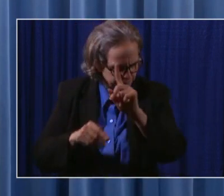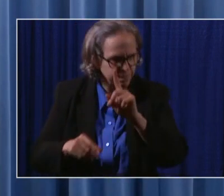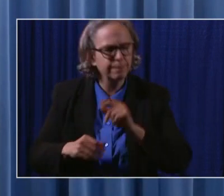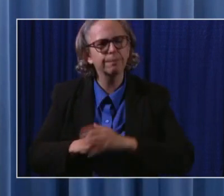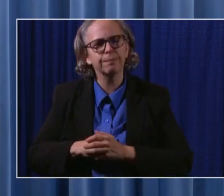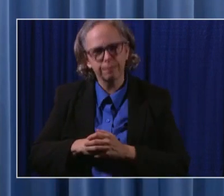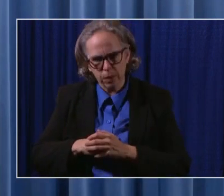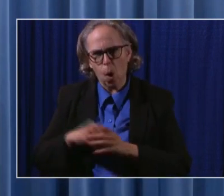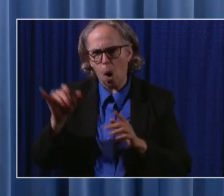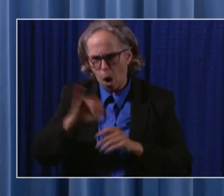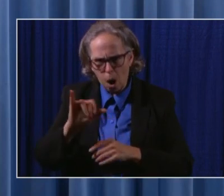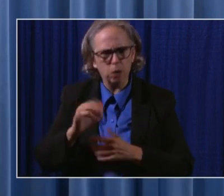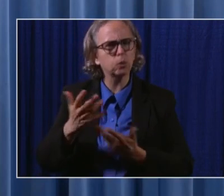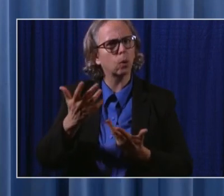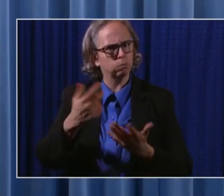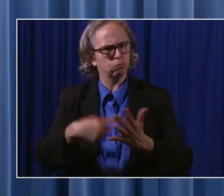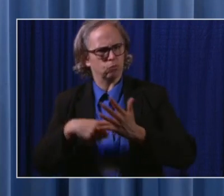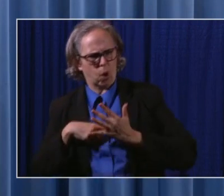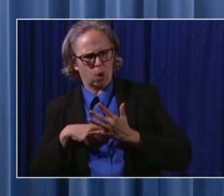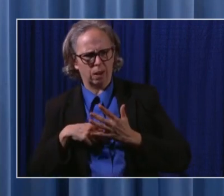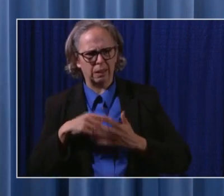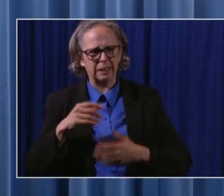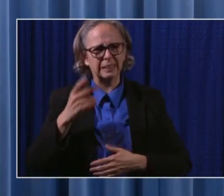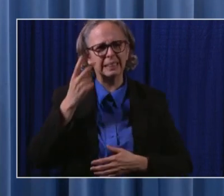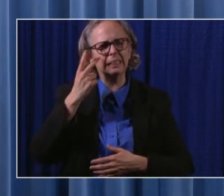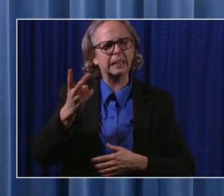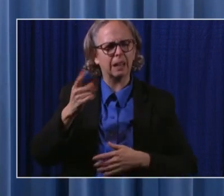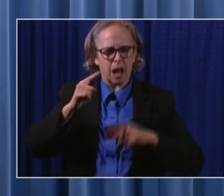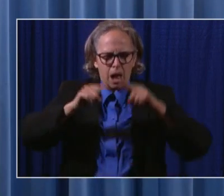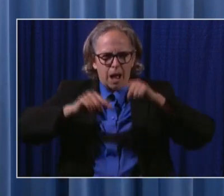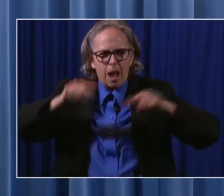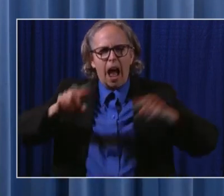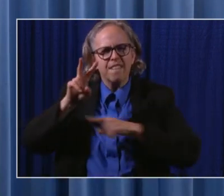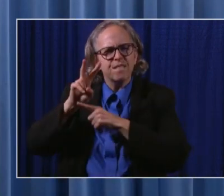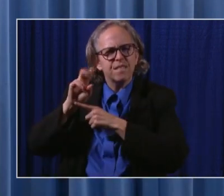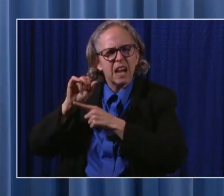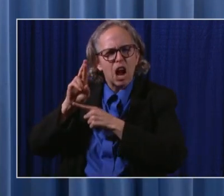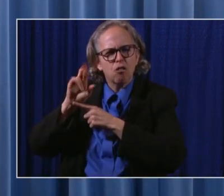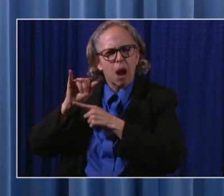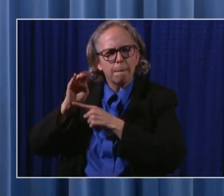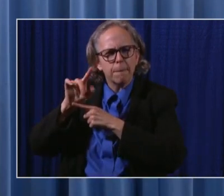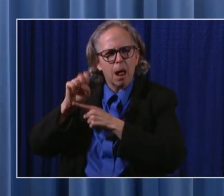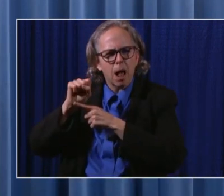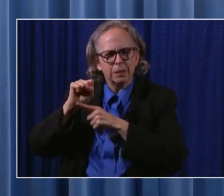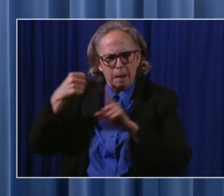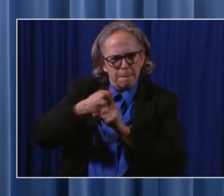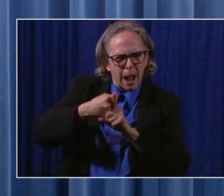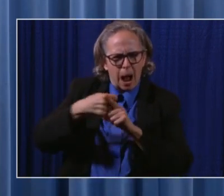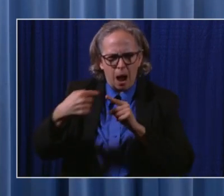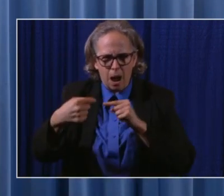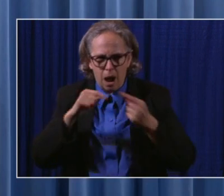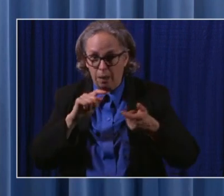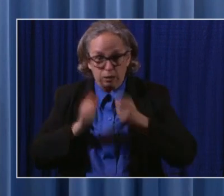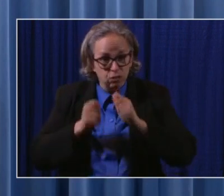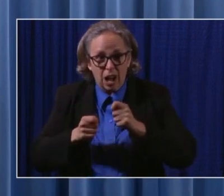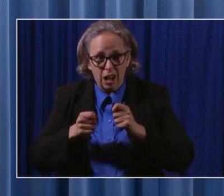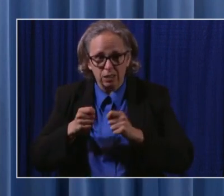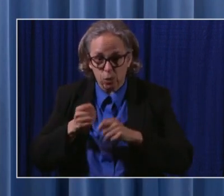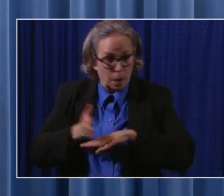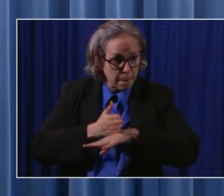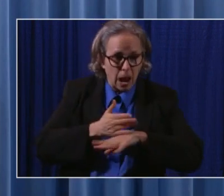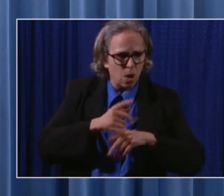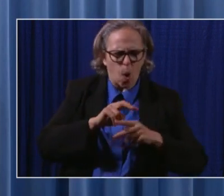variables you change in child care to get a better result. I mean, we've come up with what we think is the best, but we don't have any data